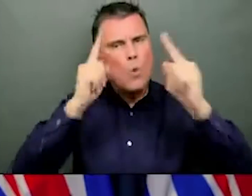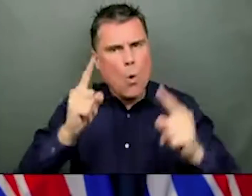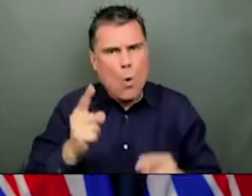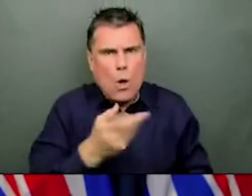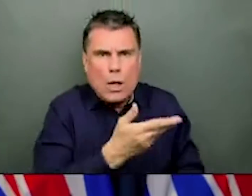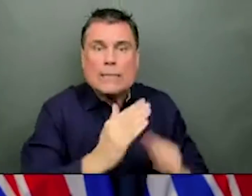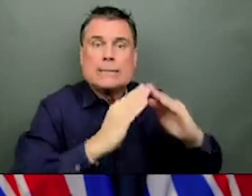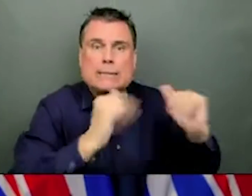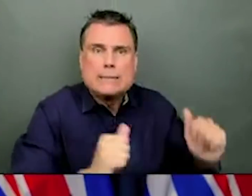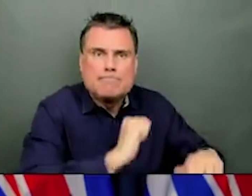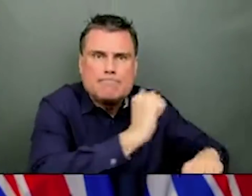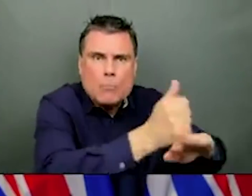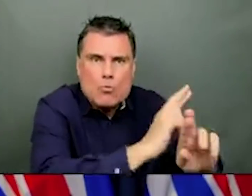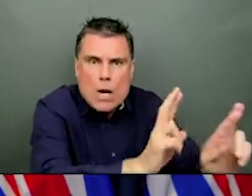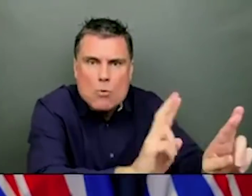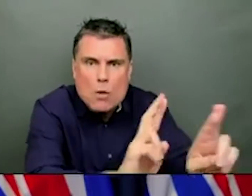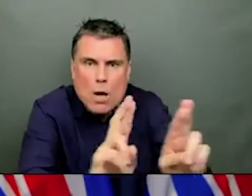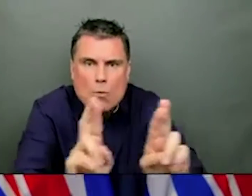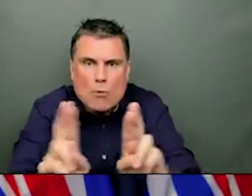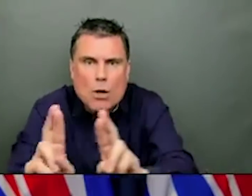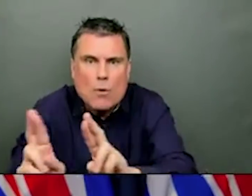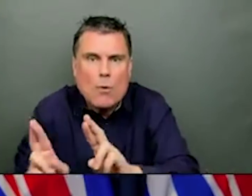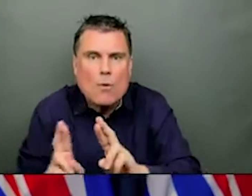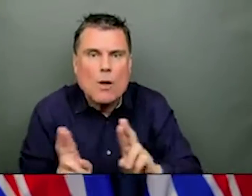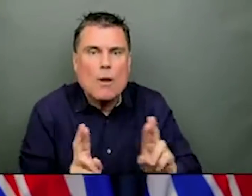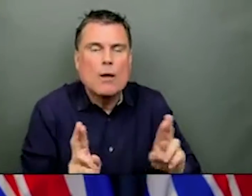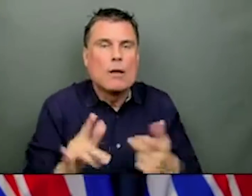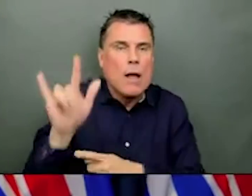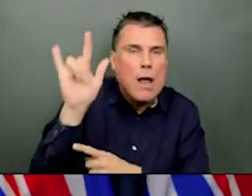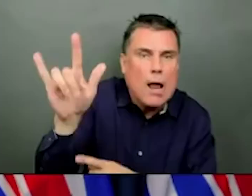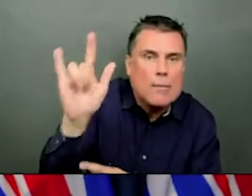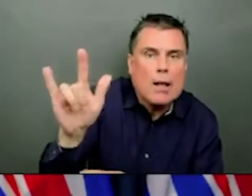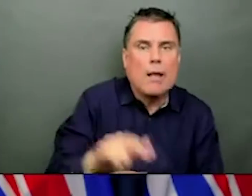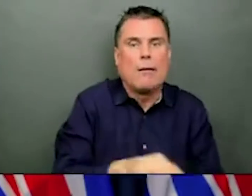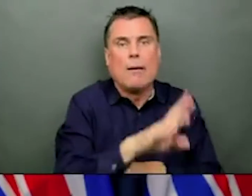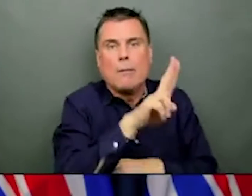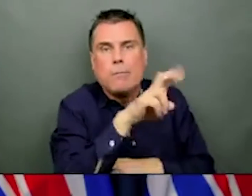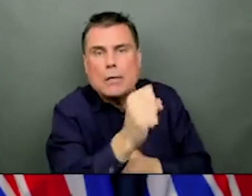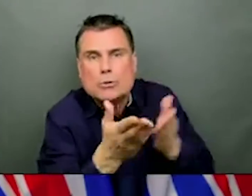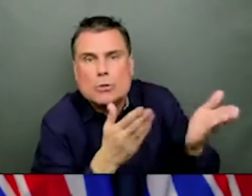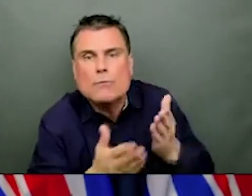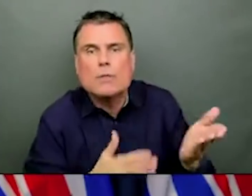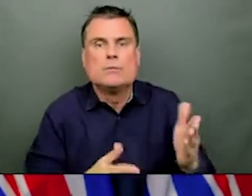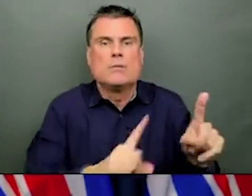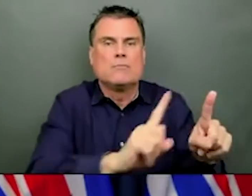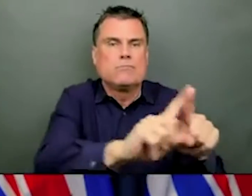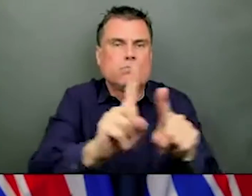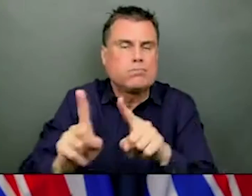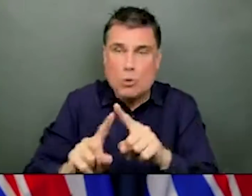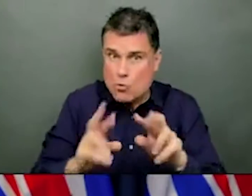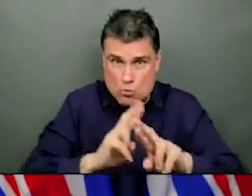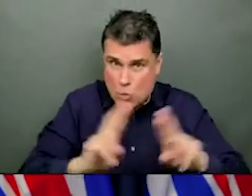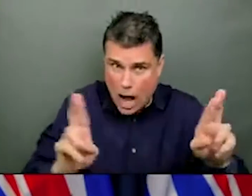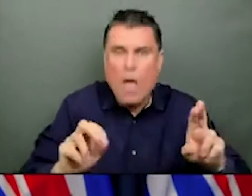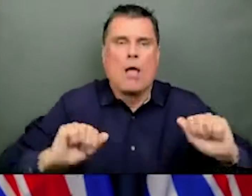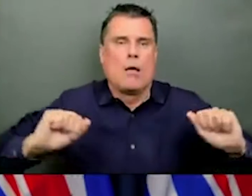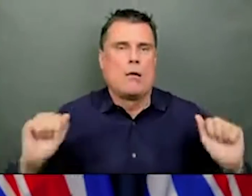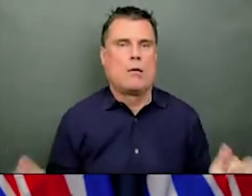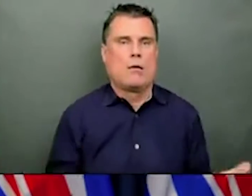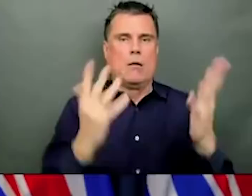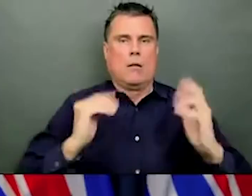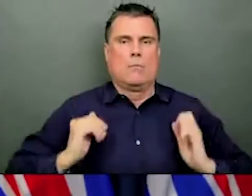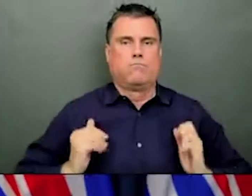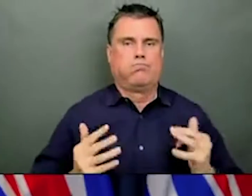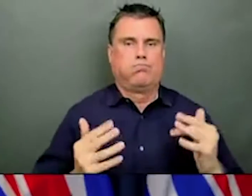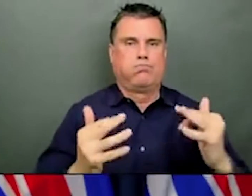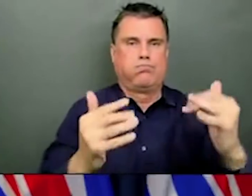has been struggling because we have been, as British Columbians, listening to the call of Dr. Henry and staying in place. As we come out and